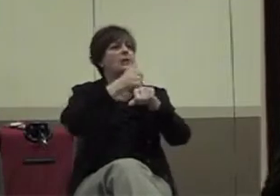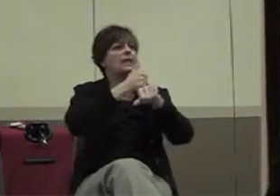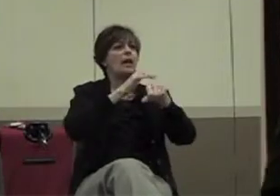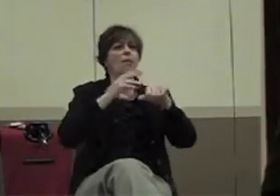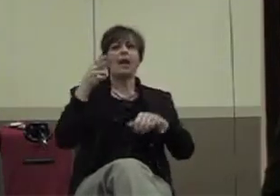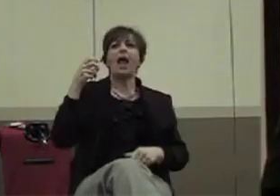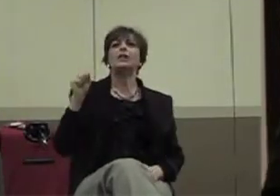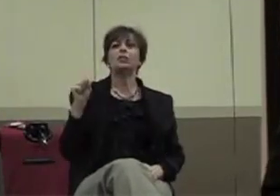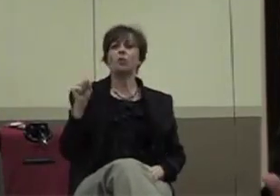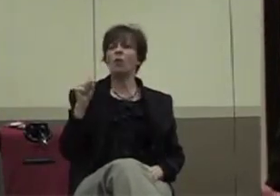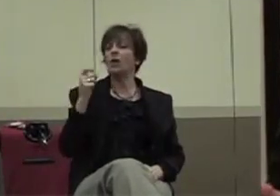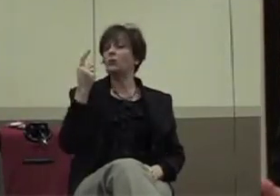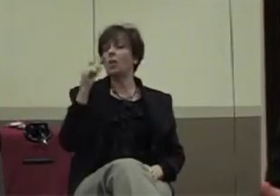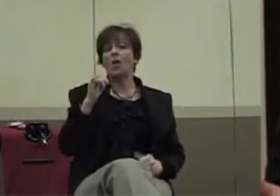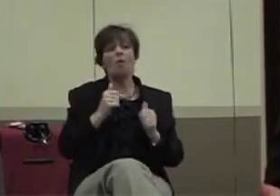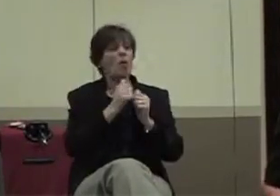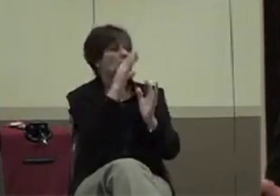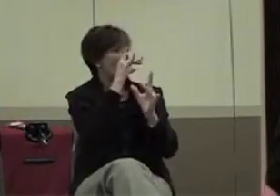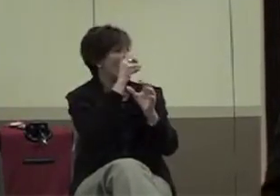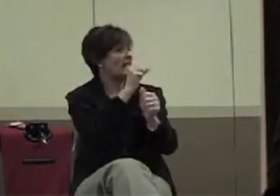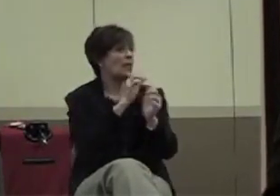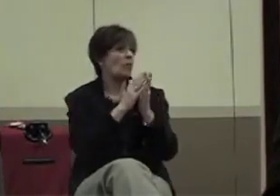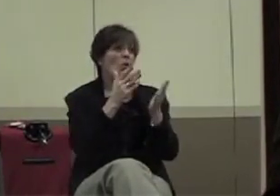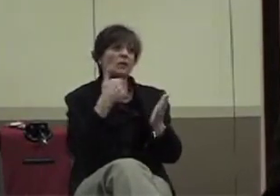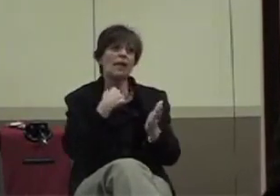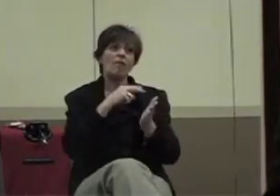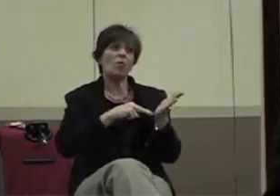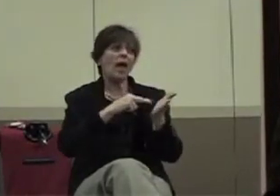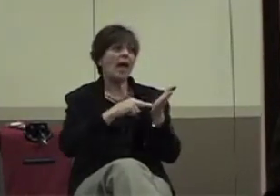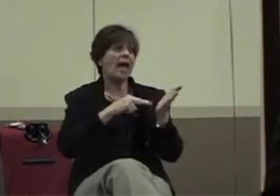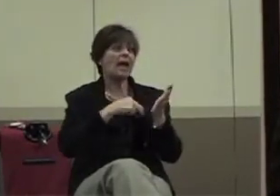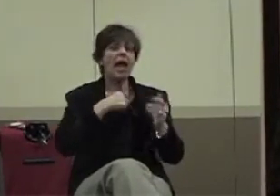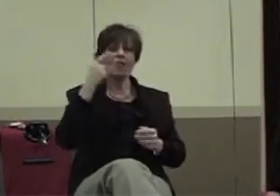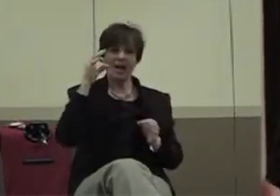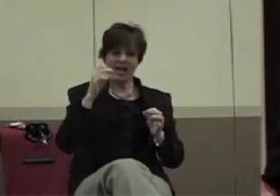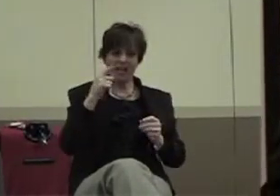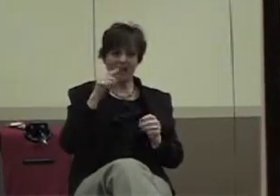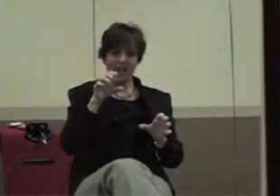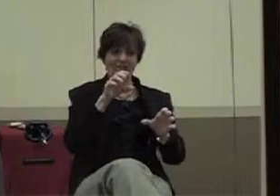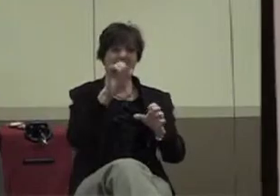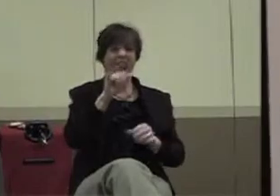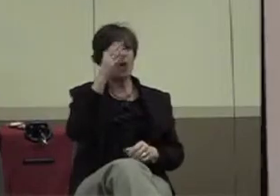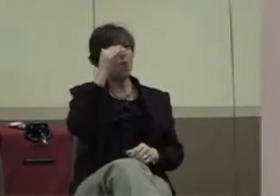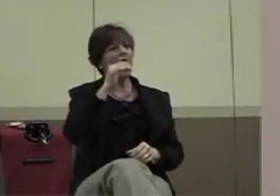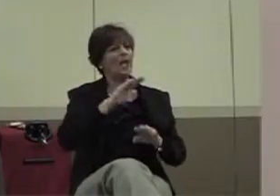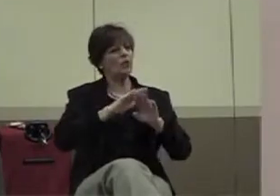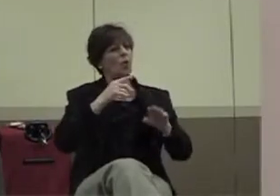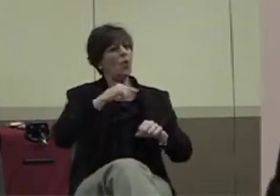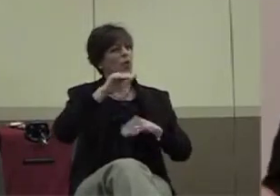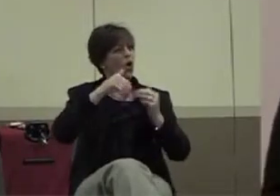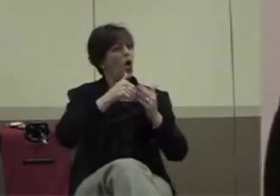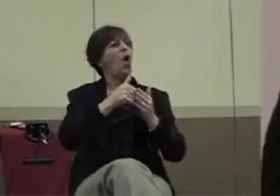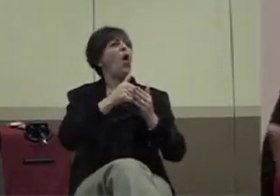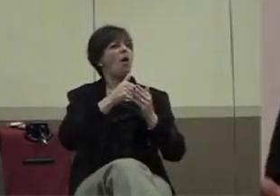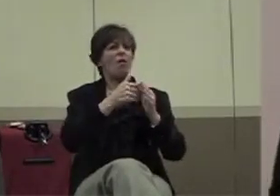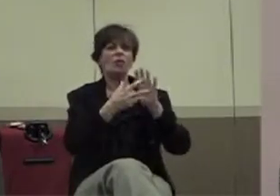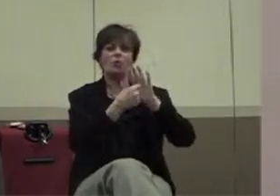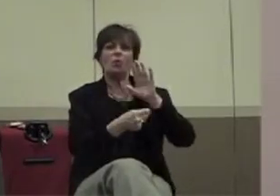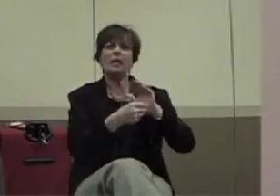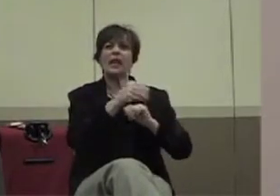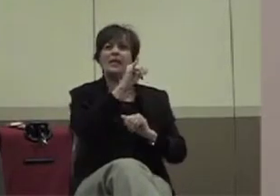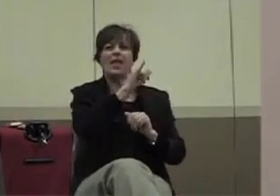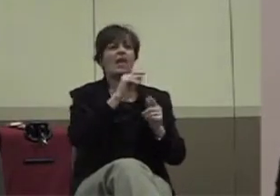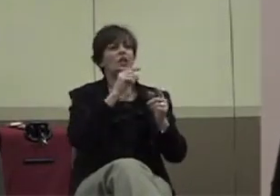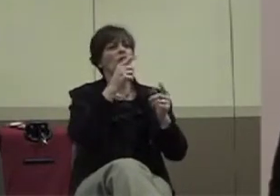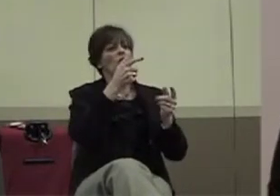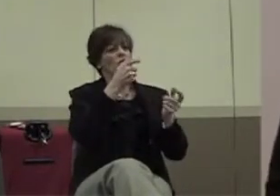most fascinating books I'd ever read, because I thought, if they have done this, why don't we all duplicate this to get all the kids caught